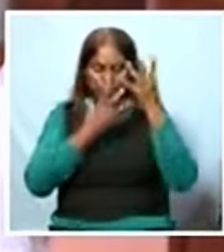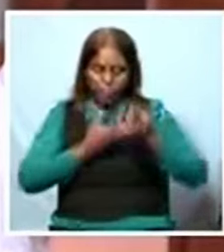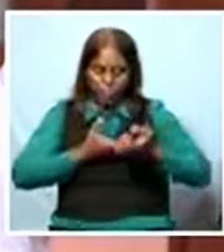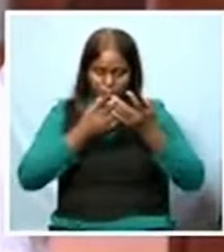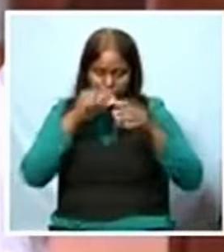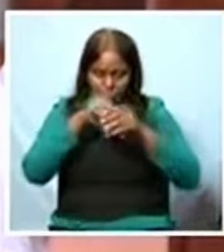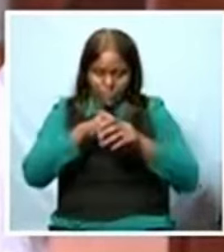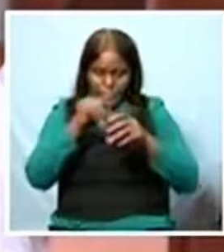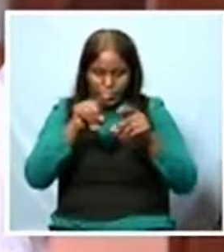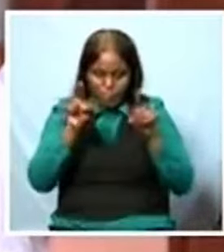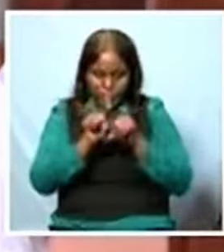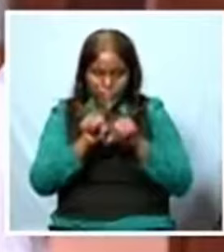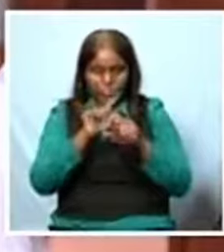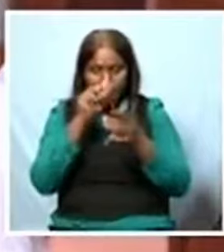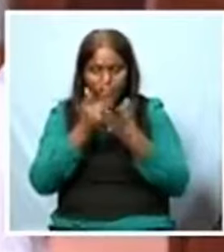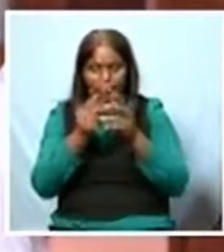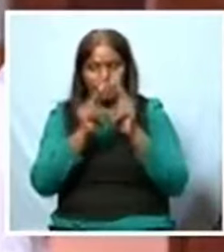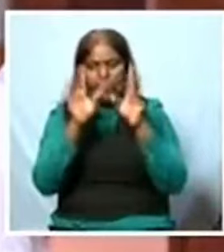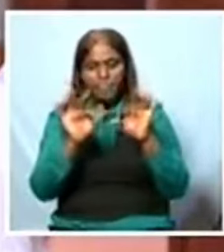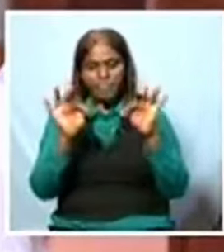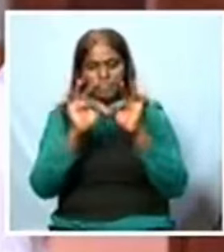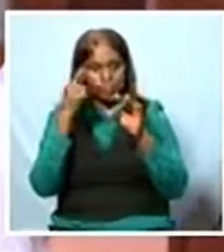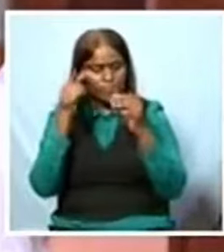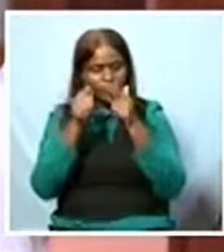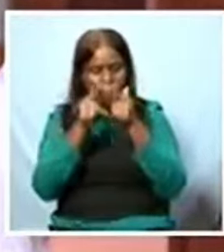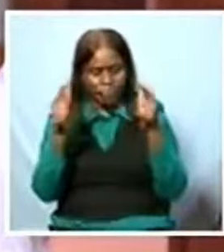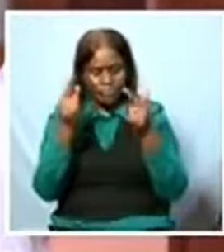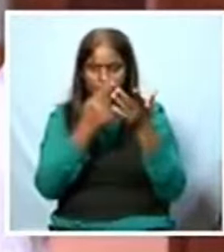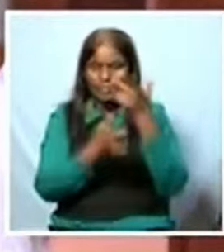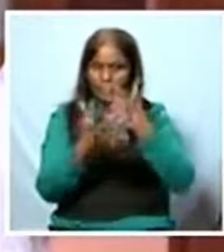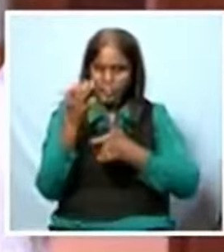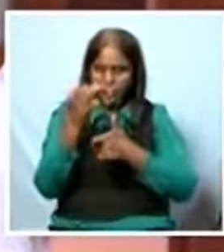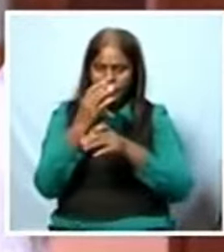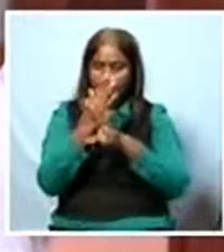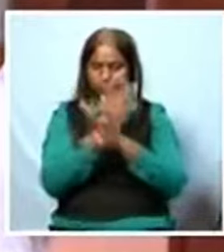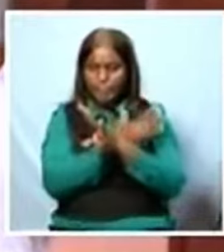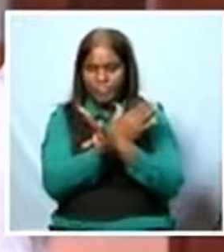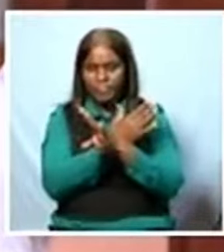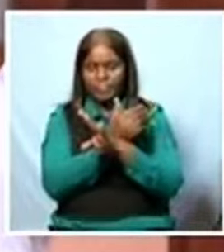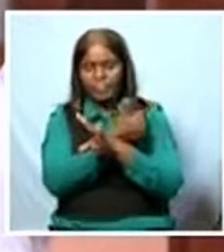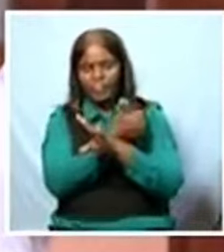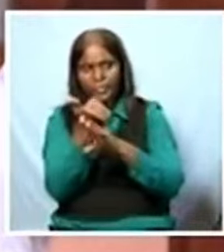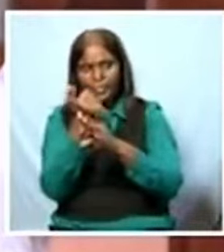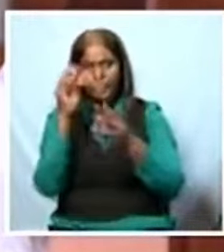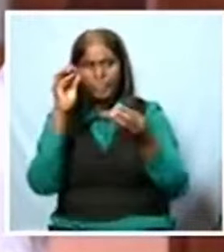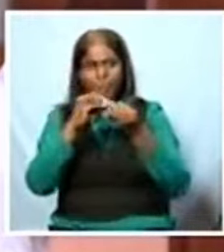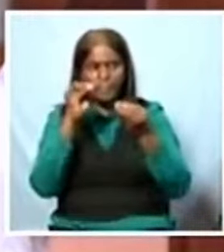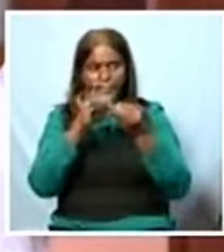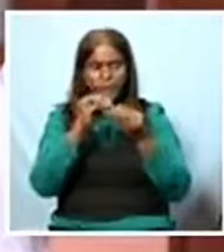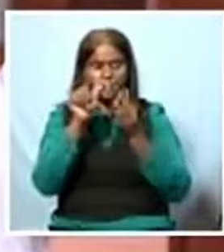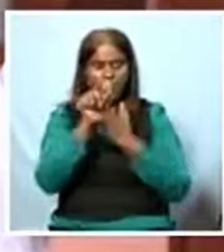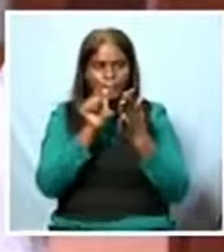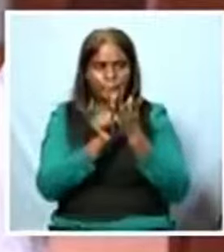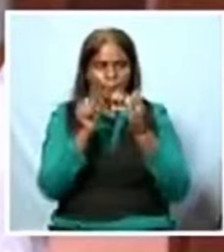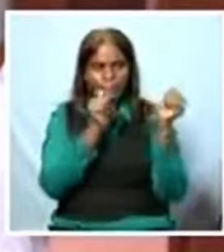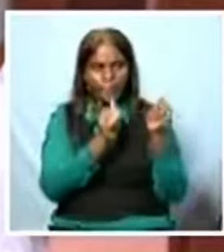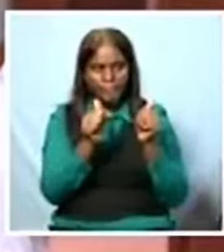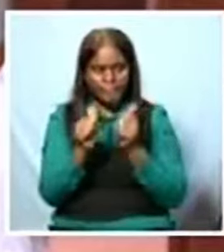herein and the necessity for broader consultation prior to any further legislative